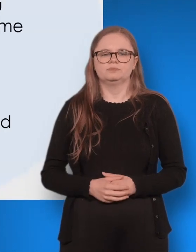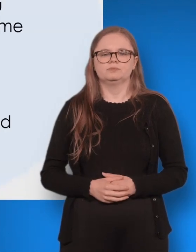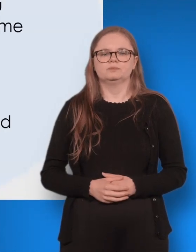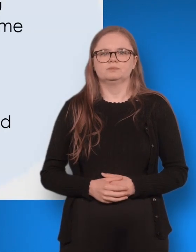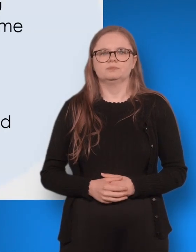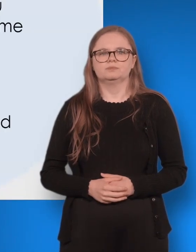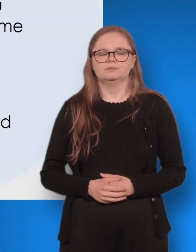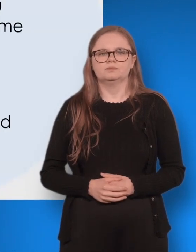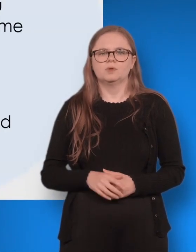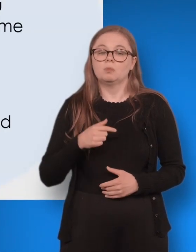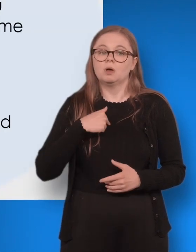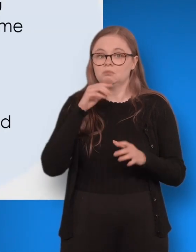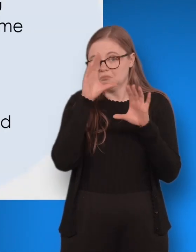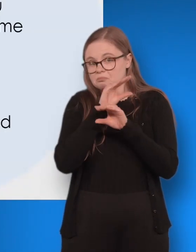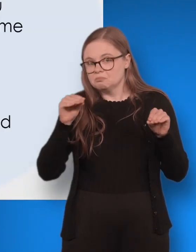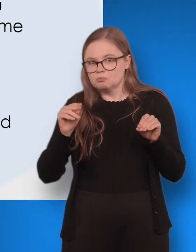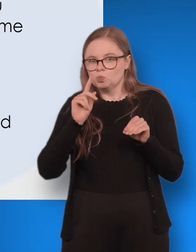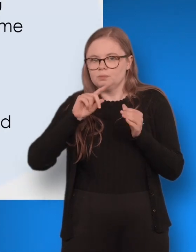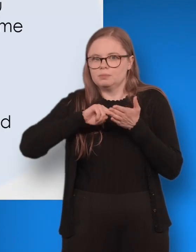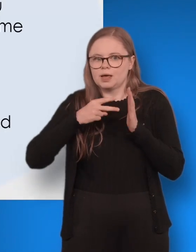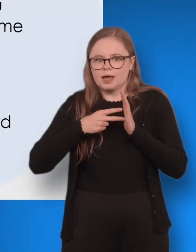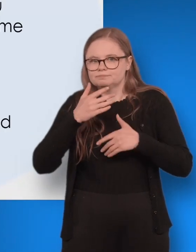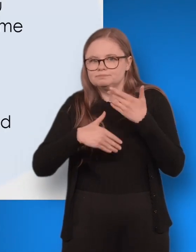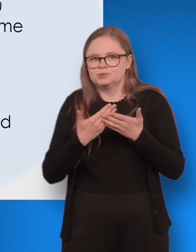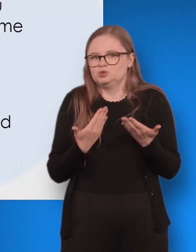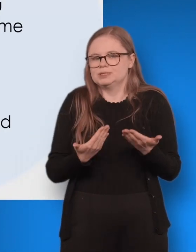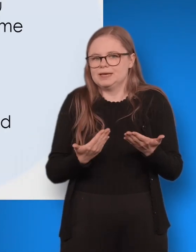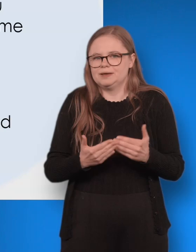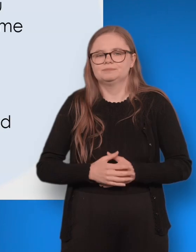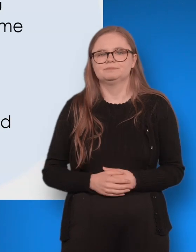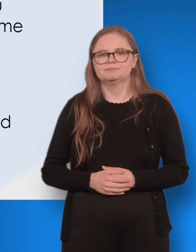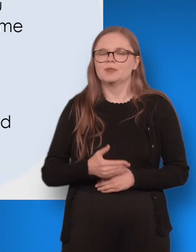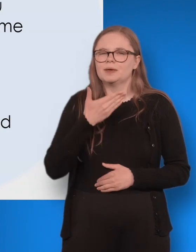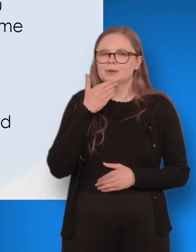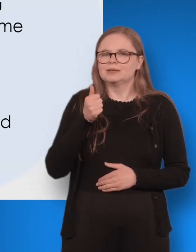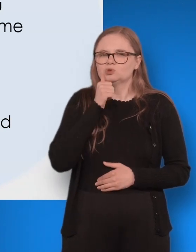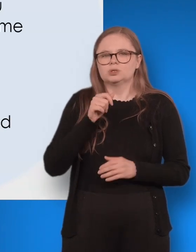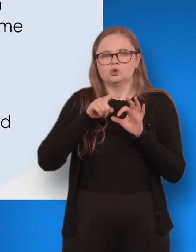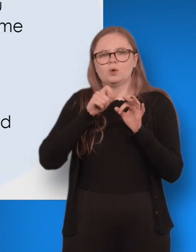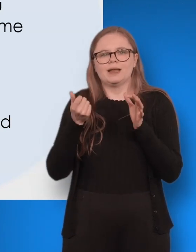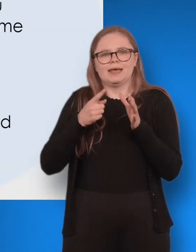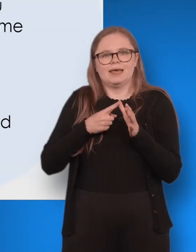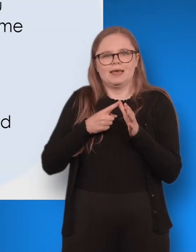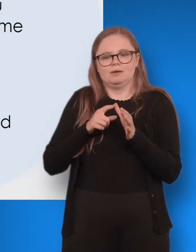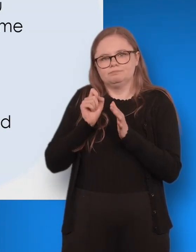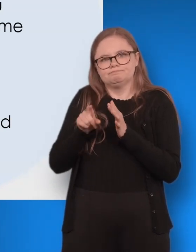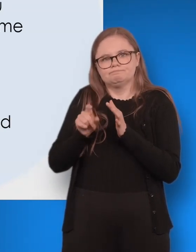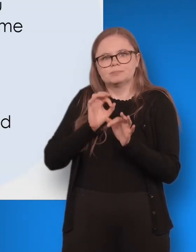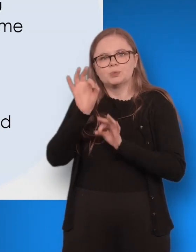Just in terms of how this event's going to run today, please, if you don't mind, could you use the Q&A function to type in questions?